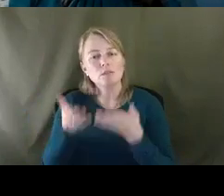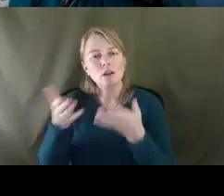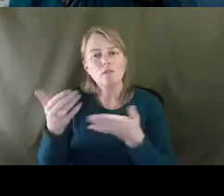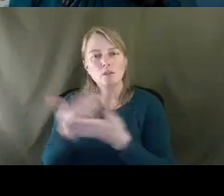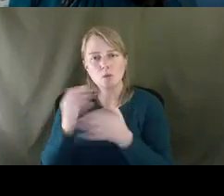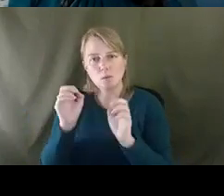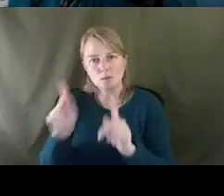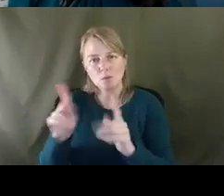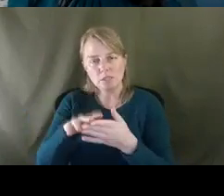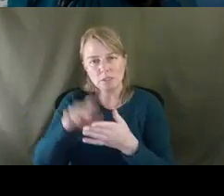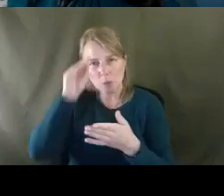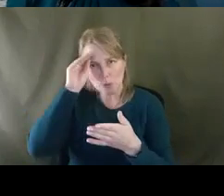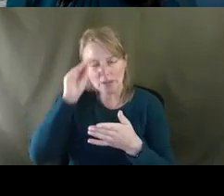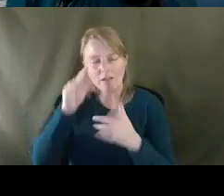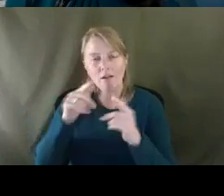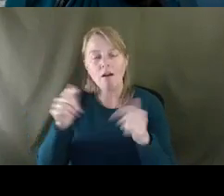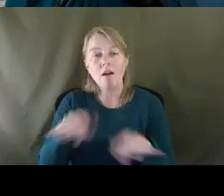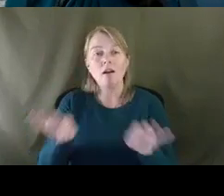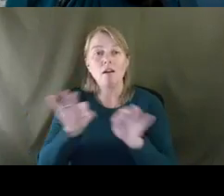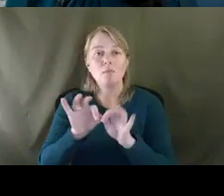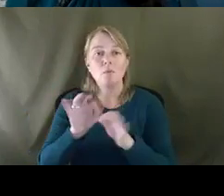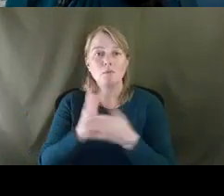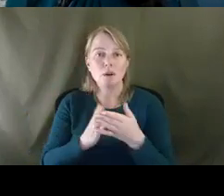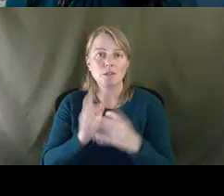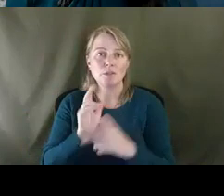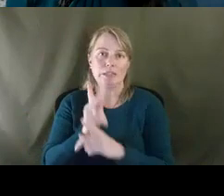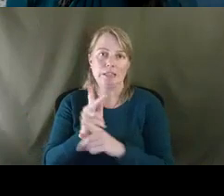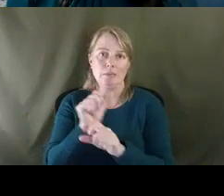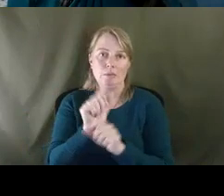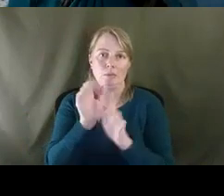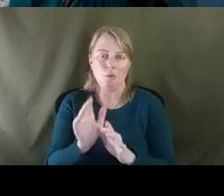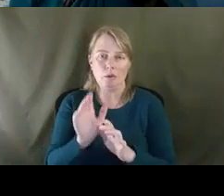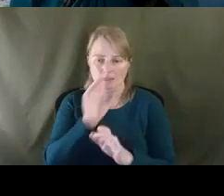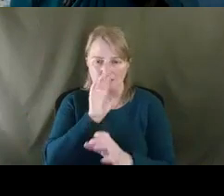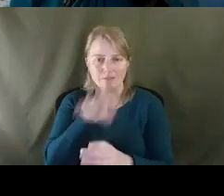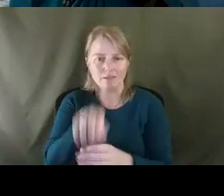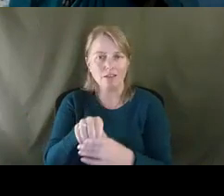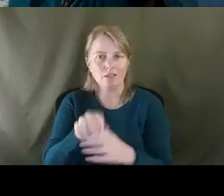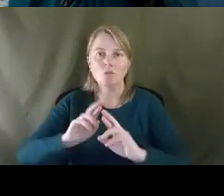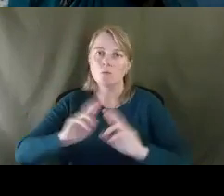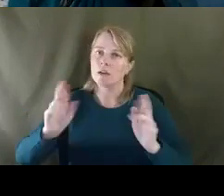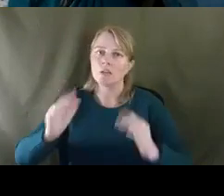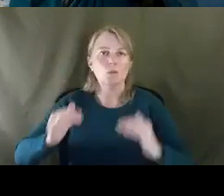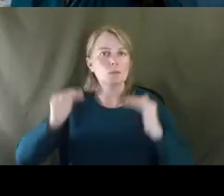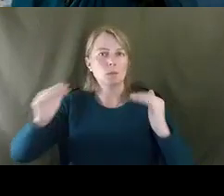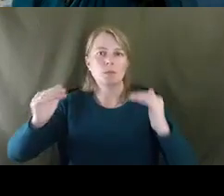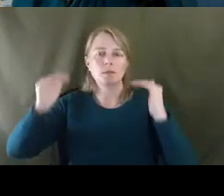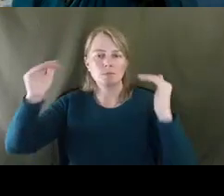opportunities are all crucial aspects to keeping employees engaged and ready to take the next step in their